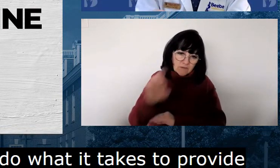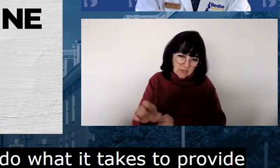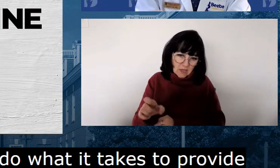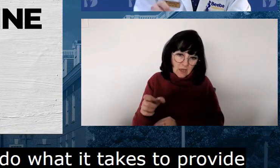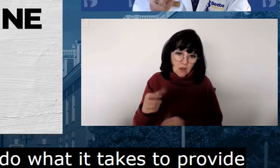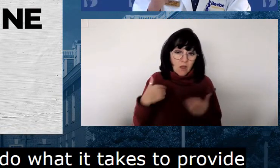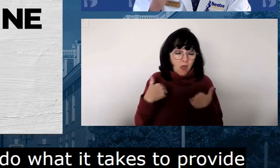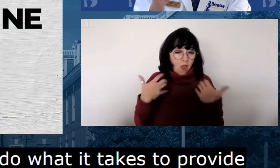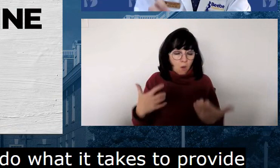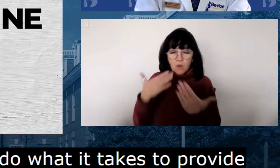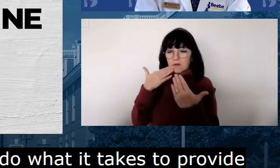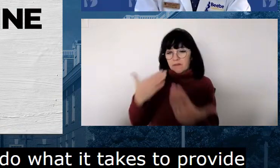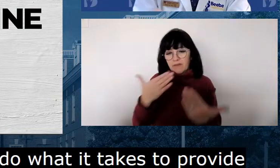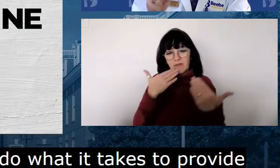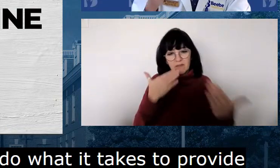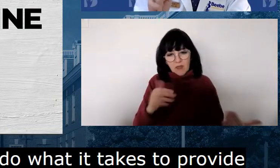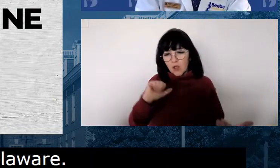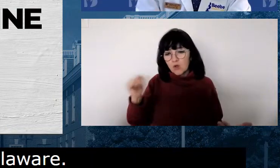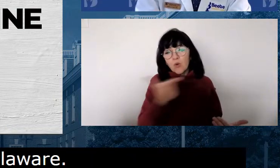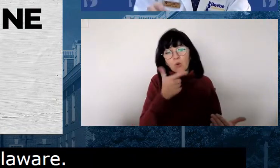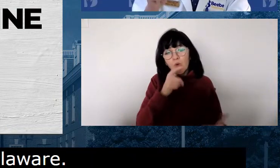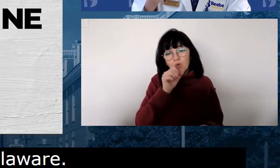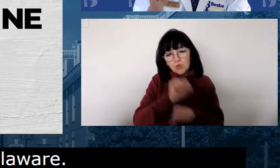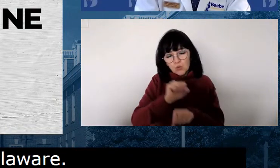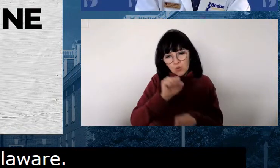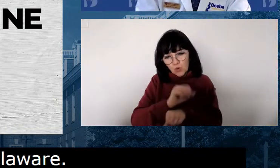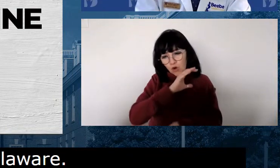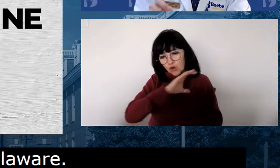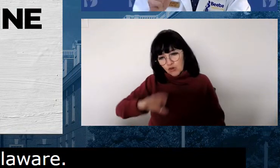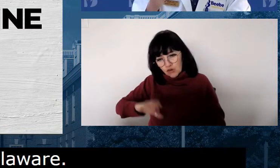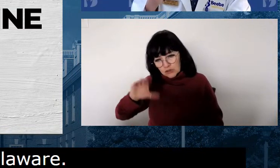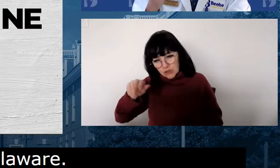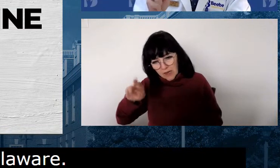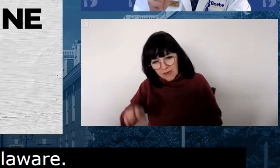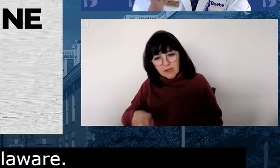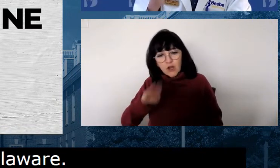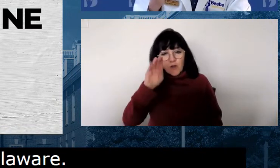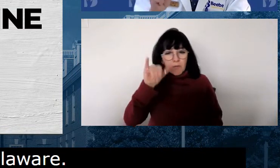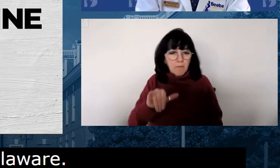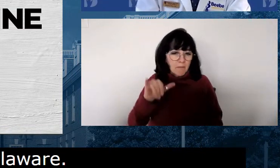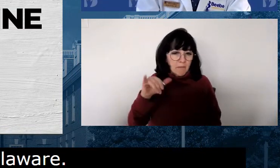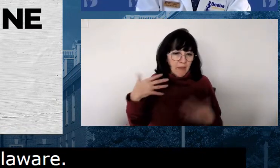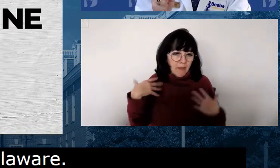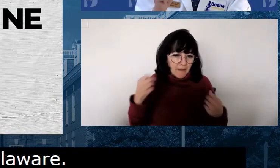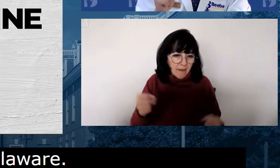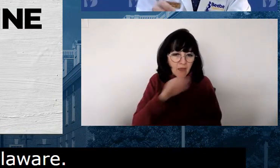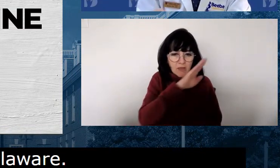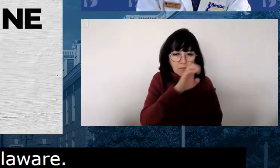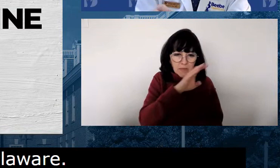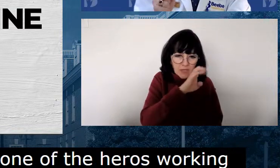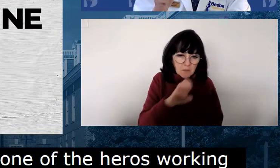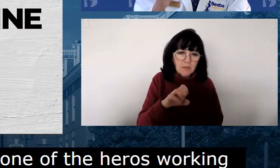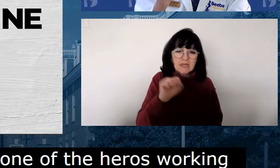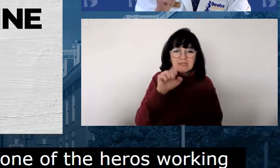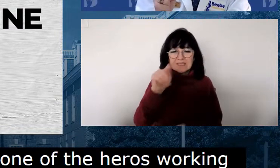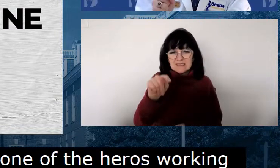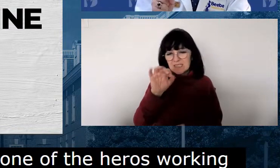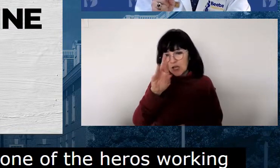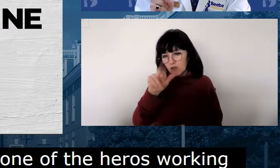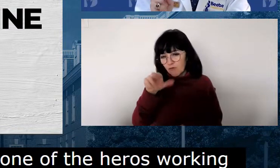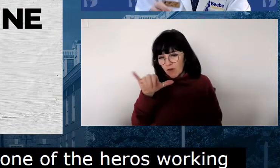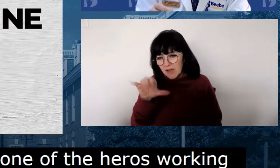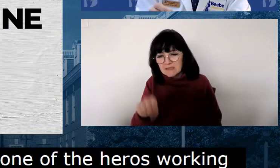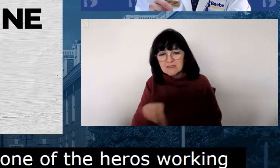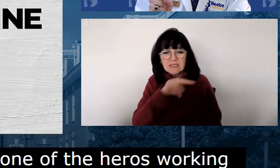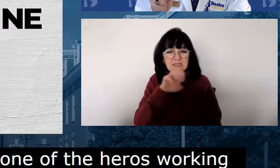working at BB, at Christiana, at Bay Health, at Nanticoke, everywhere at St. Francis, at Nemours, because they have